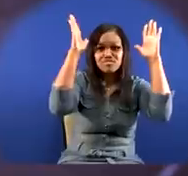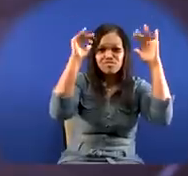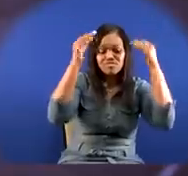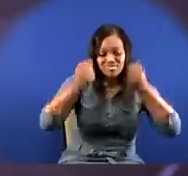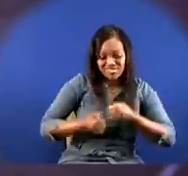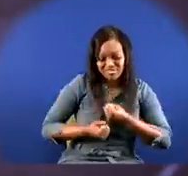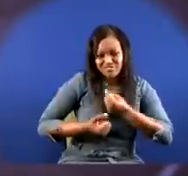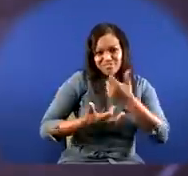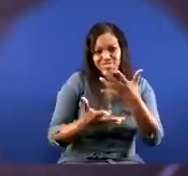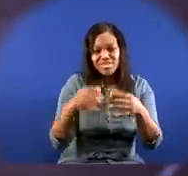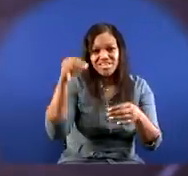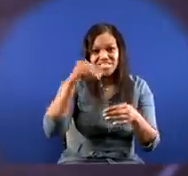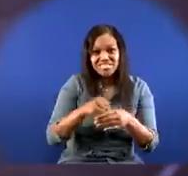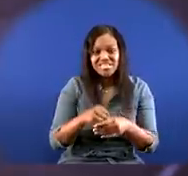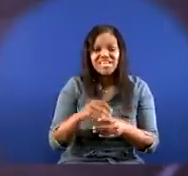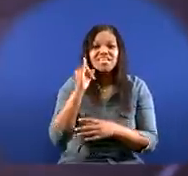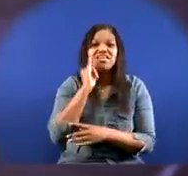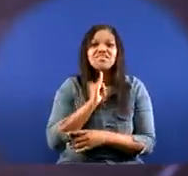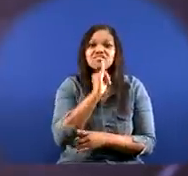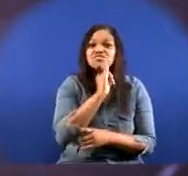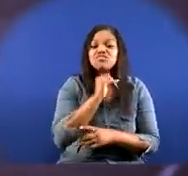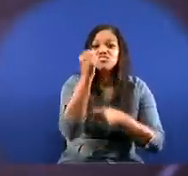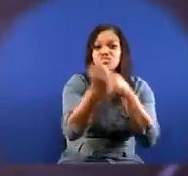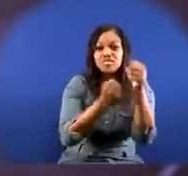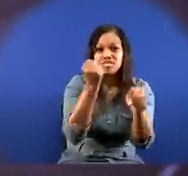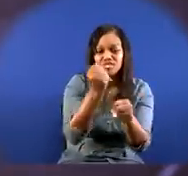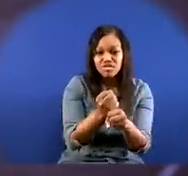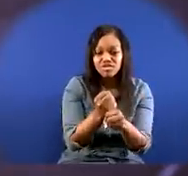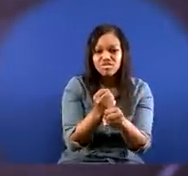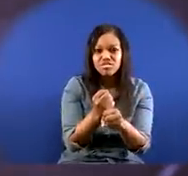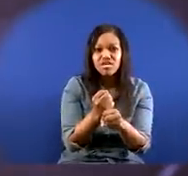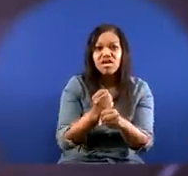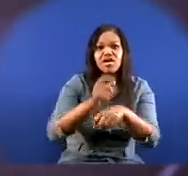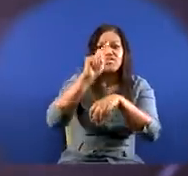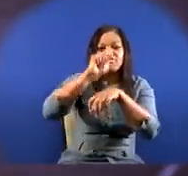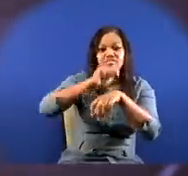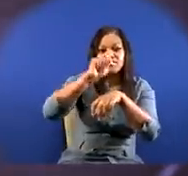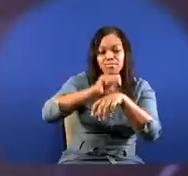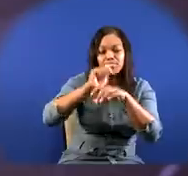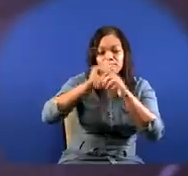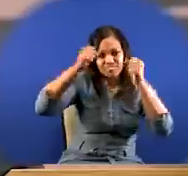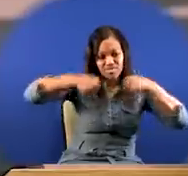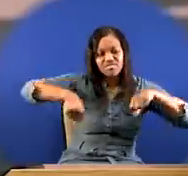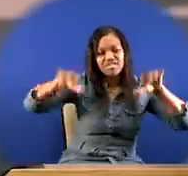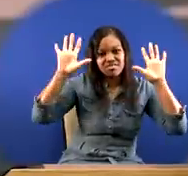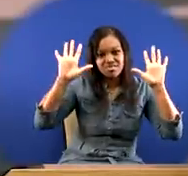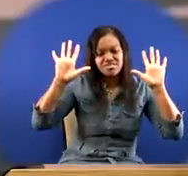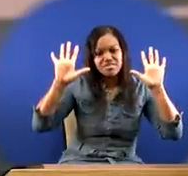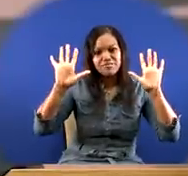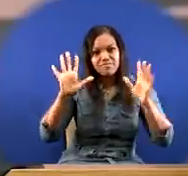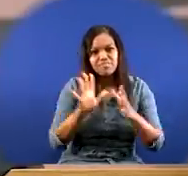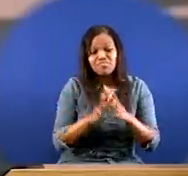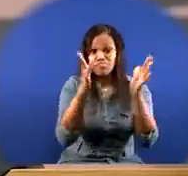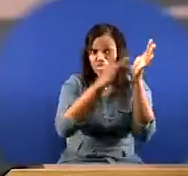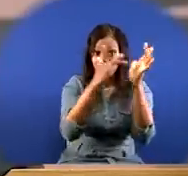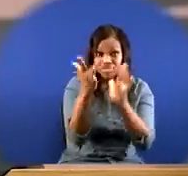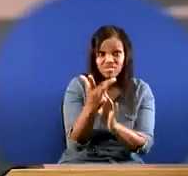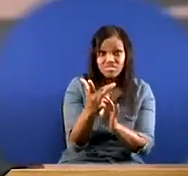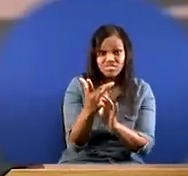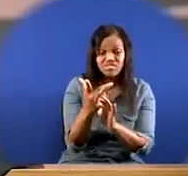expressed in Israel's years of temple sacrifices.